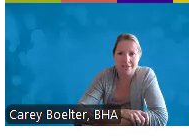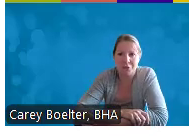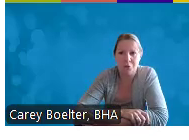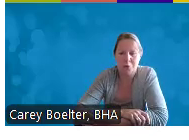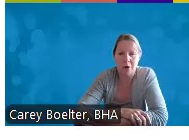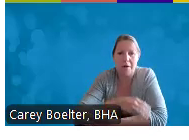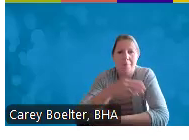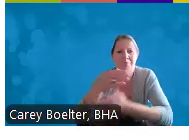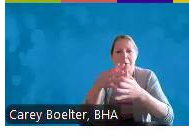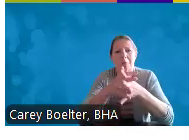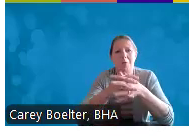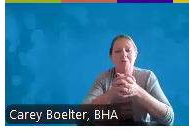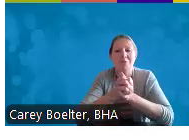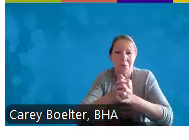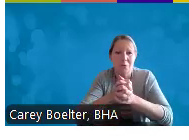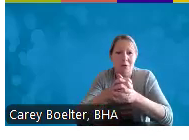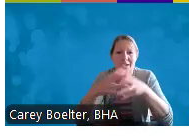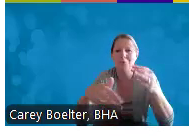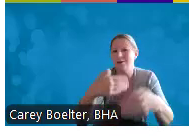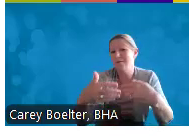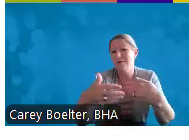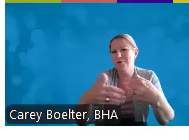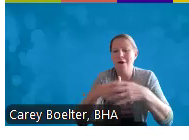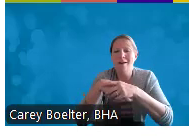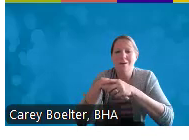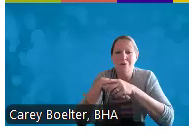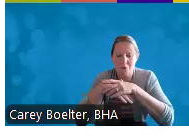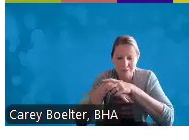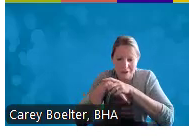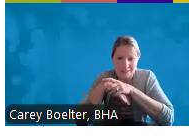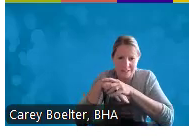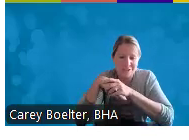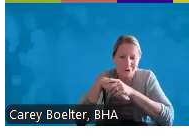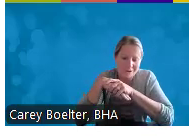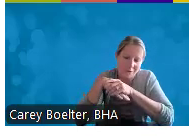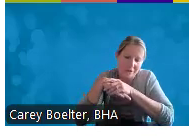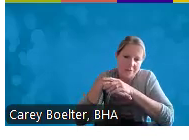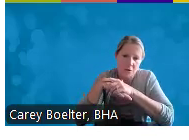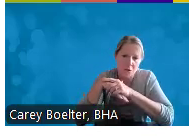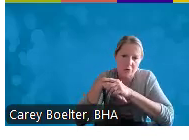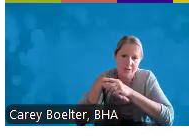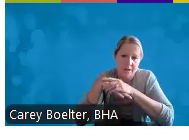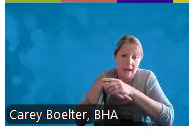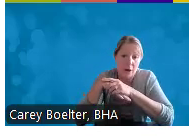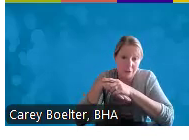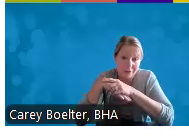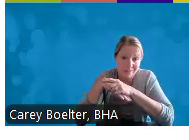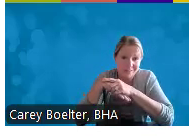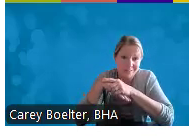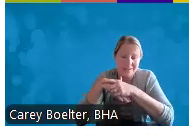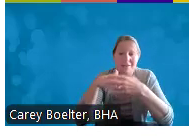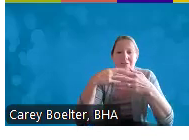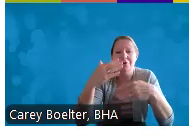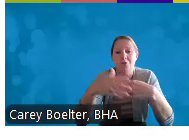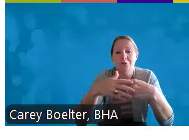They had to review and re-review course content, starting with the course